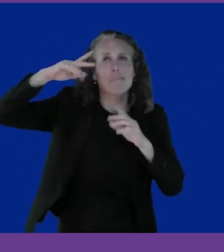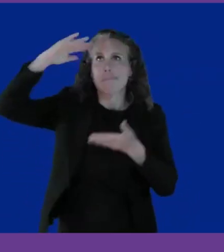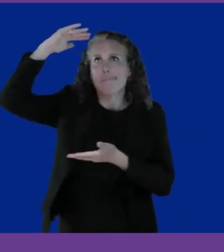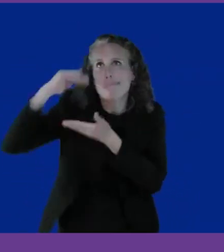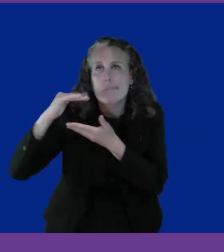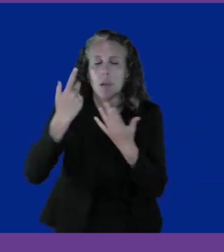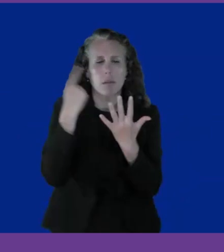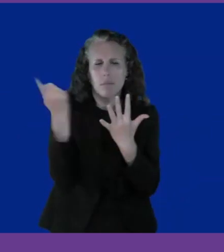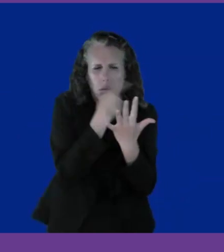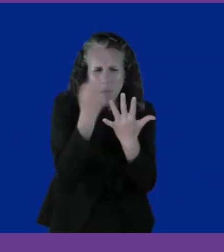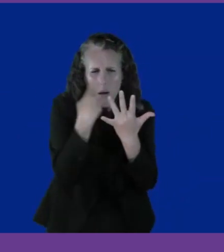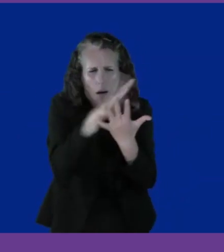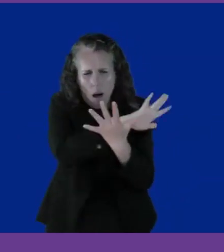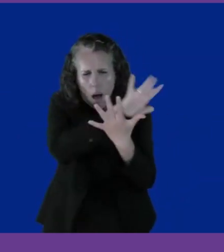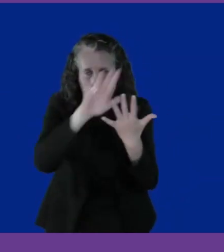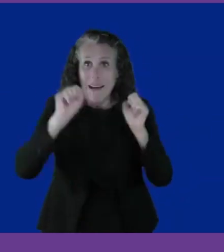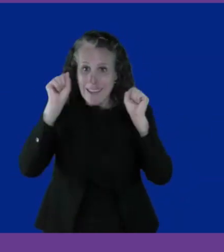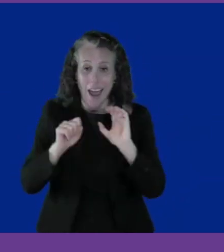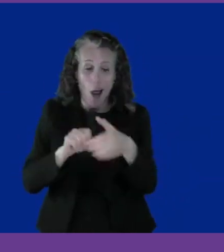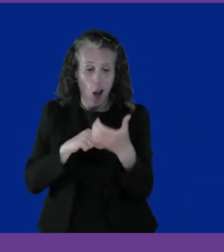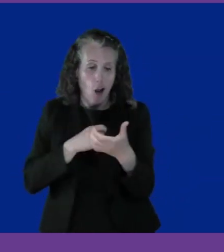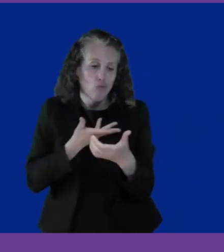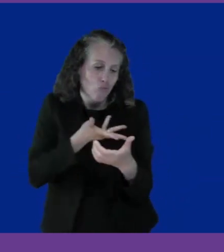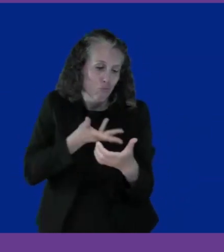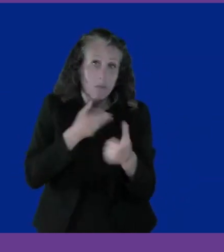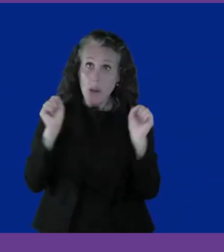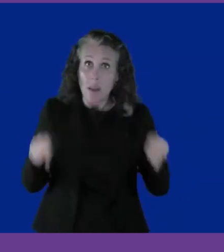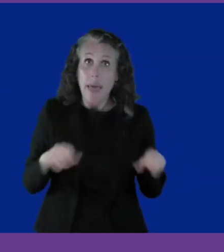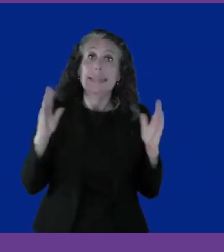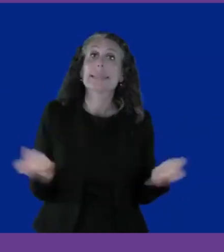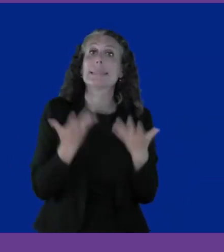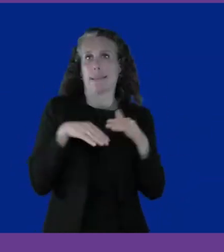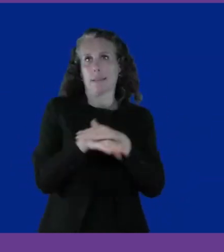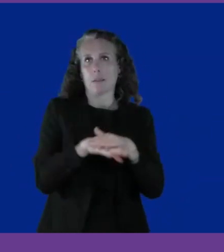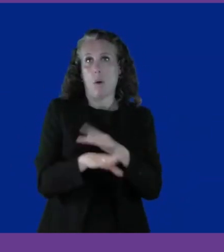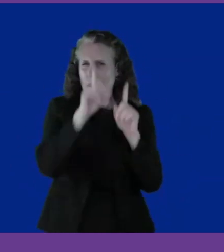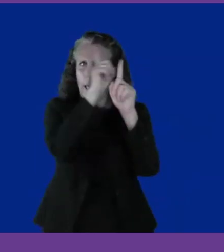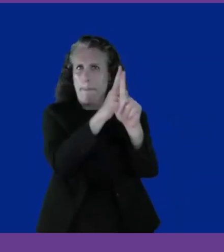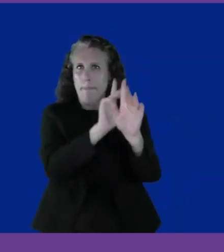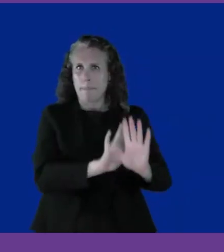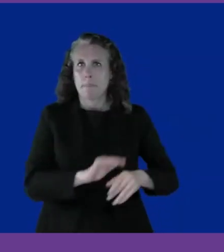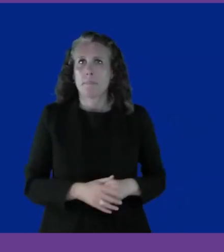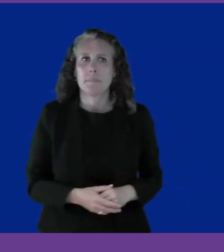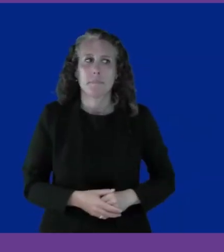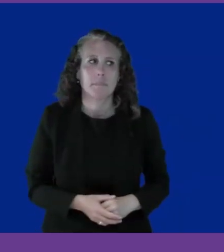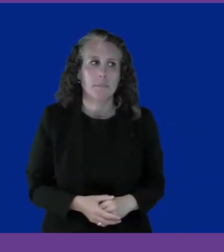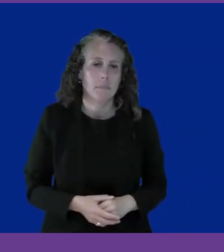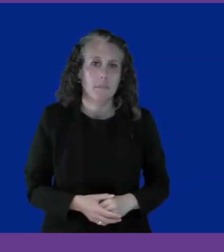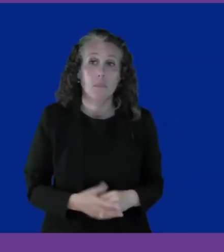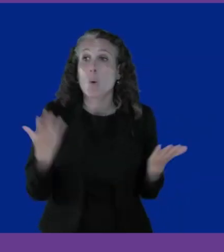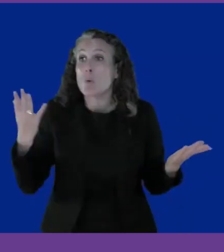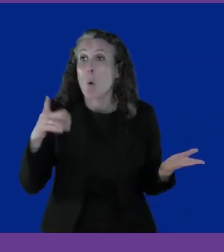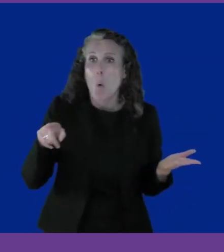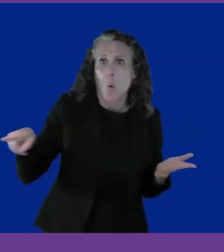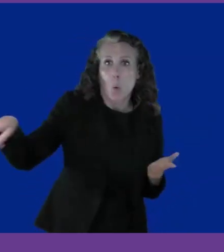forth, be able to use the devices. So I'm sure that when you are preparing